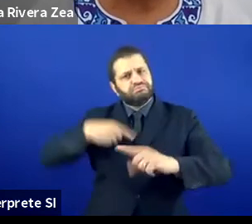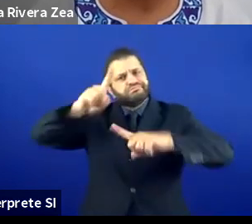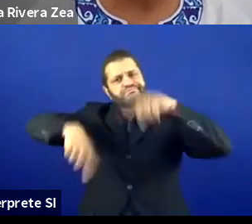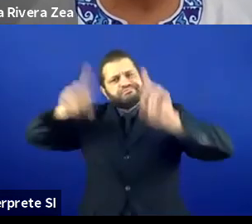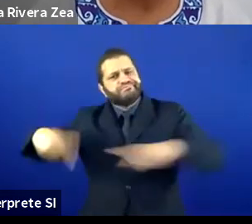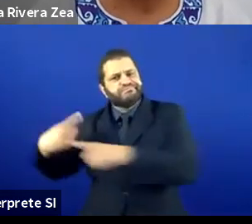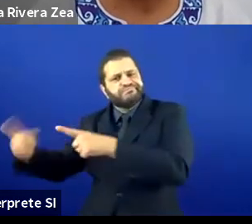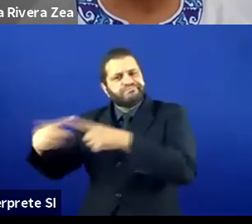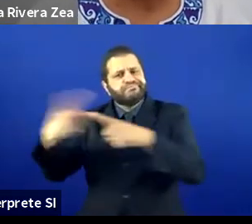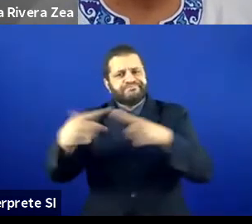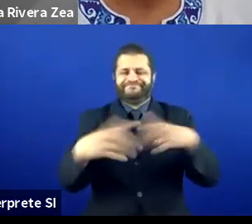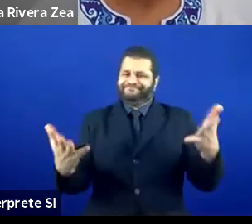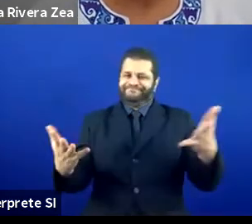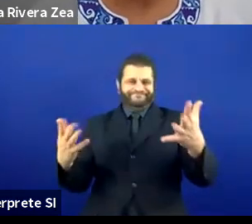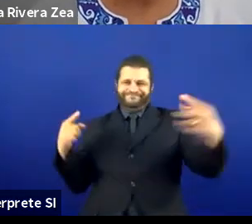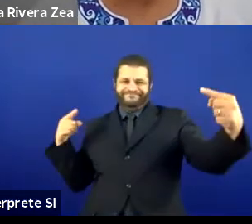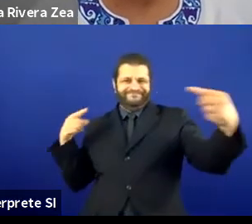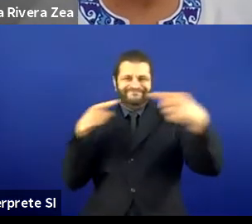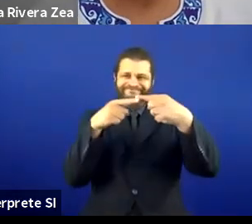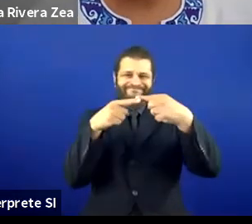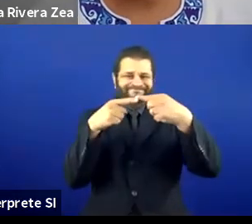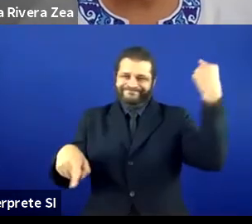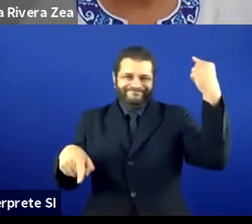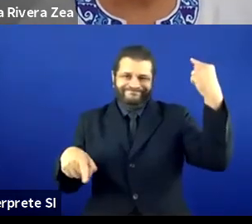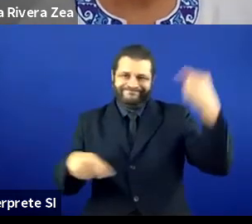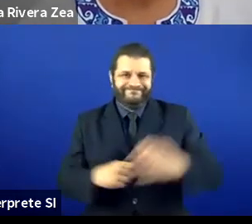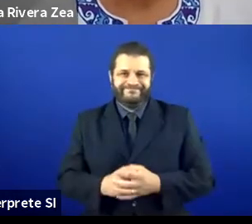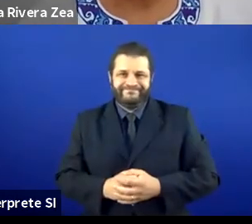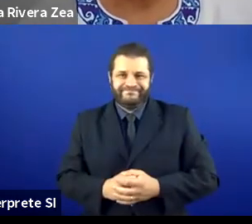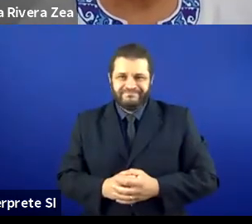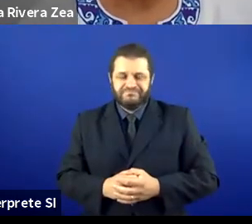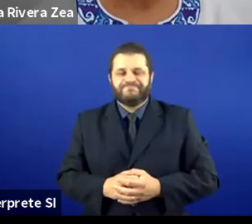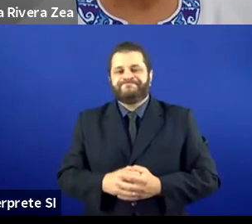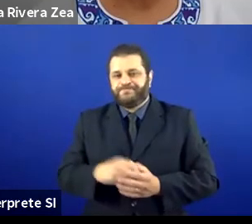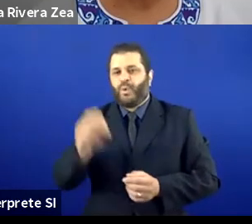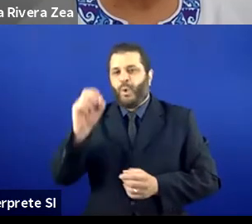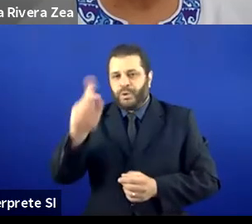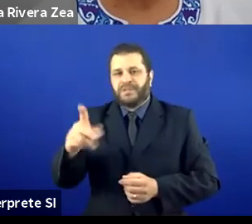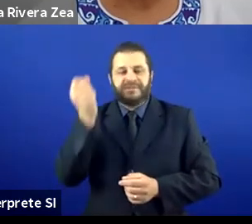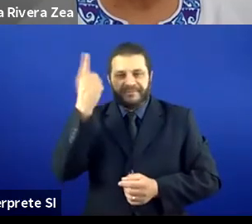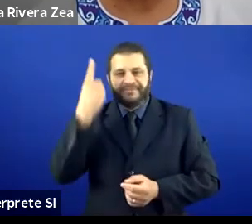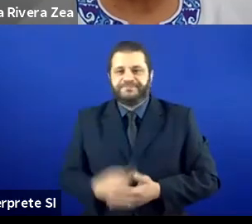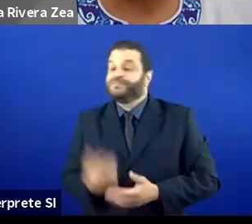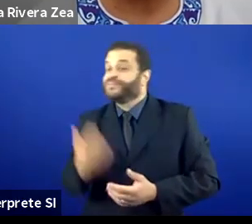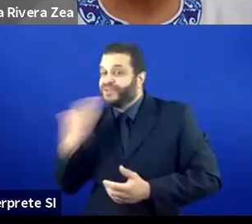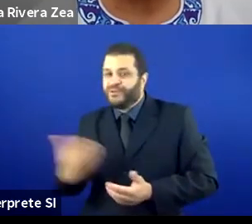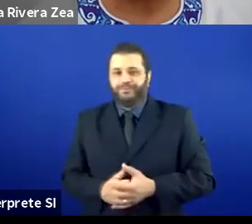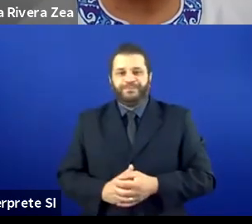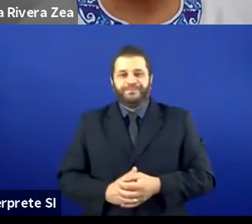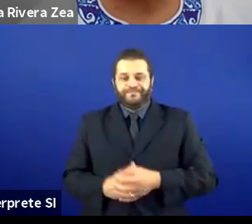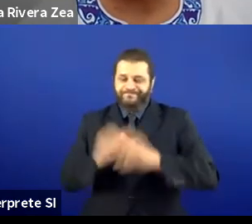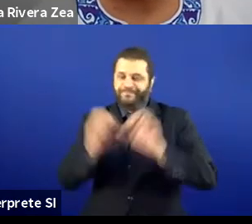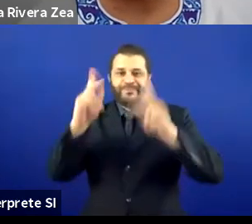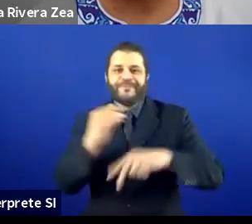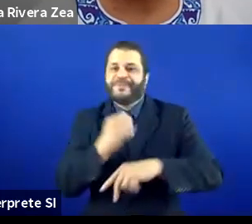Muchas gracias, Tasila. We are out of time, so I'm just going to sum up really quickly some of the key things that we heard from this